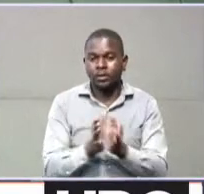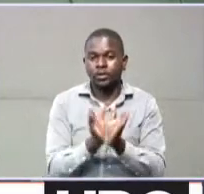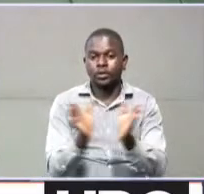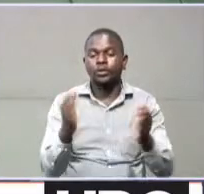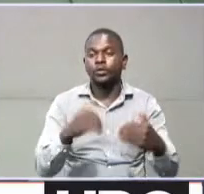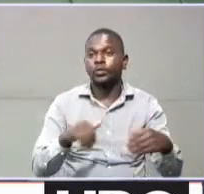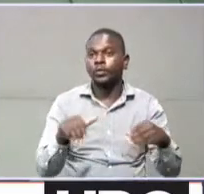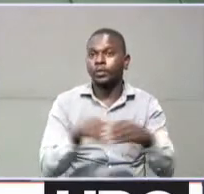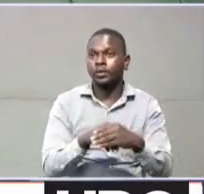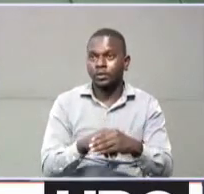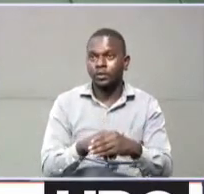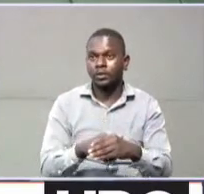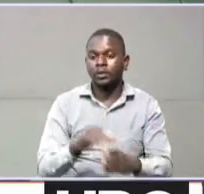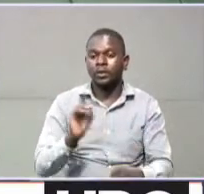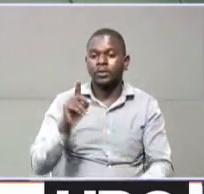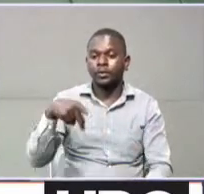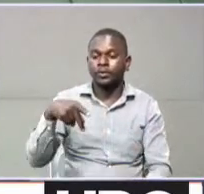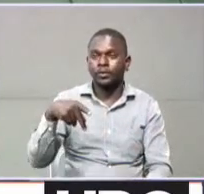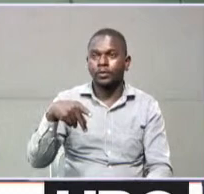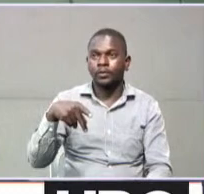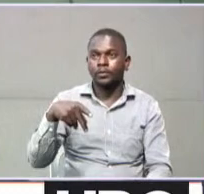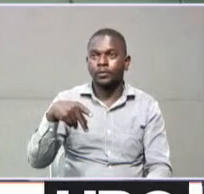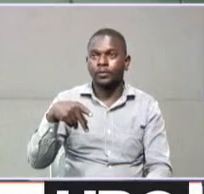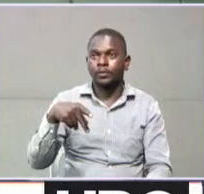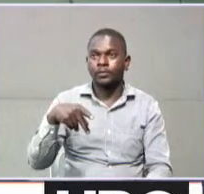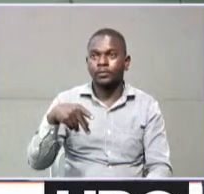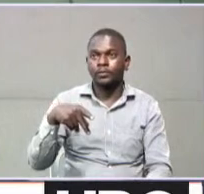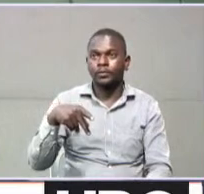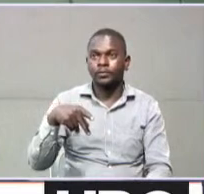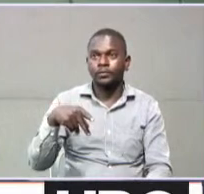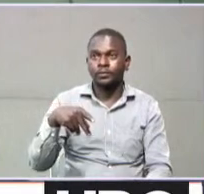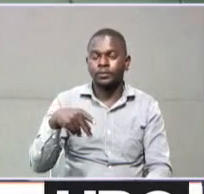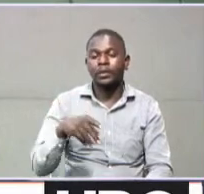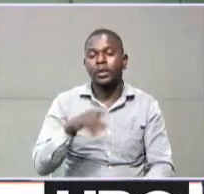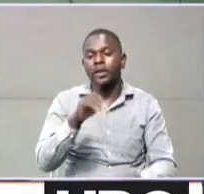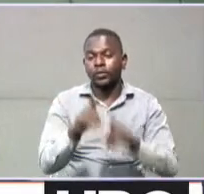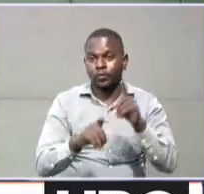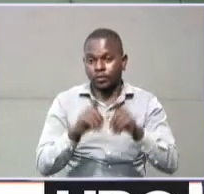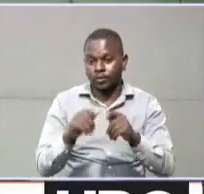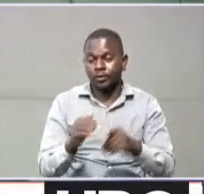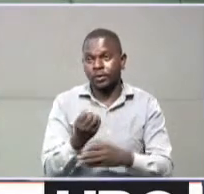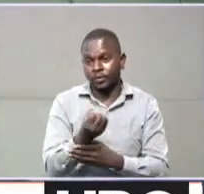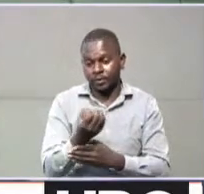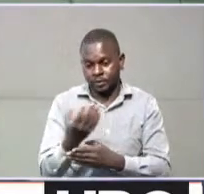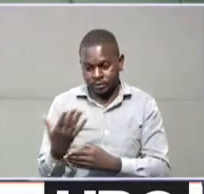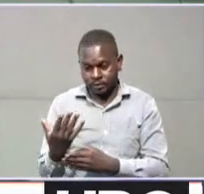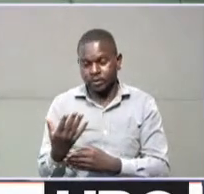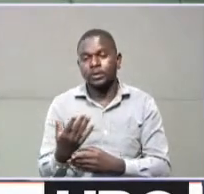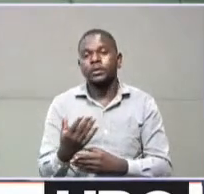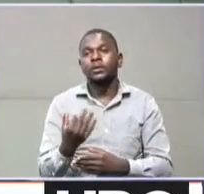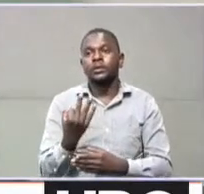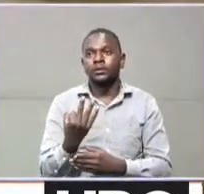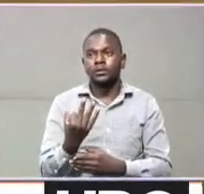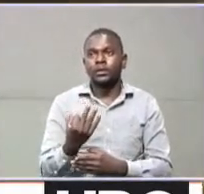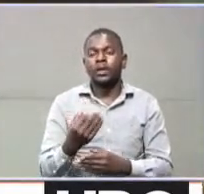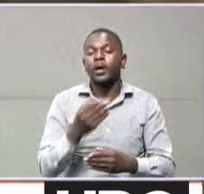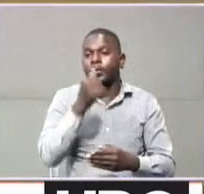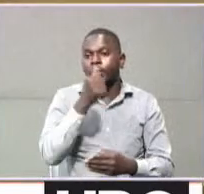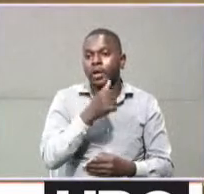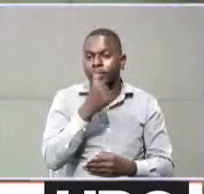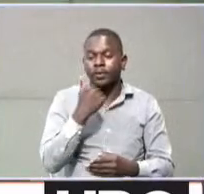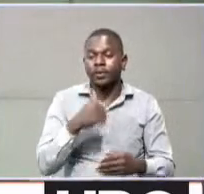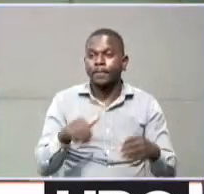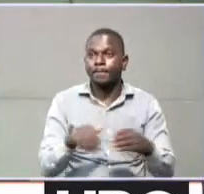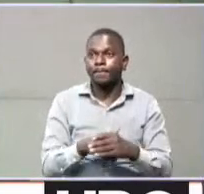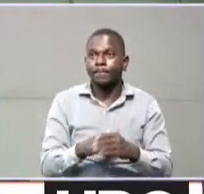membership of the democratic party question number three is whether any private member